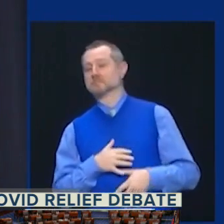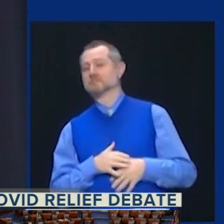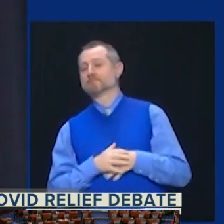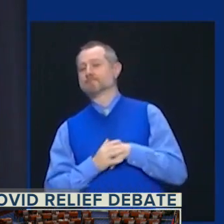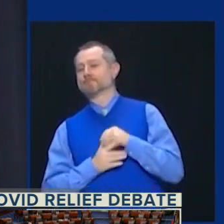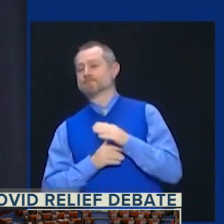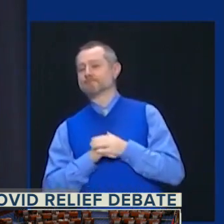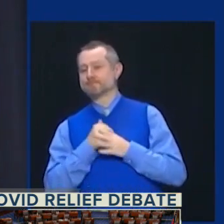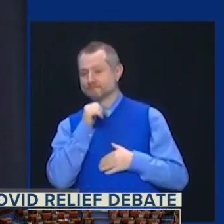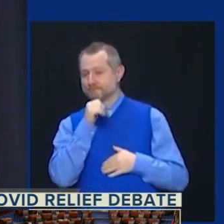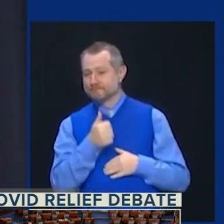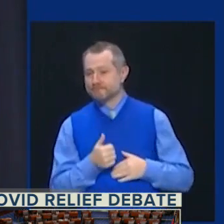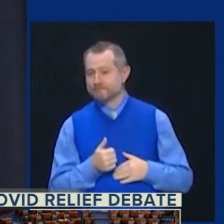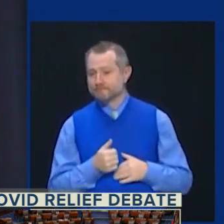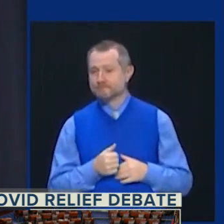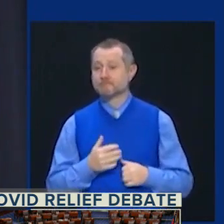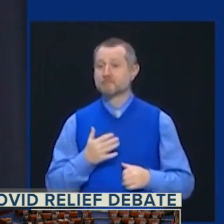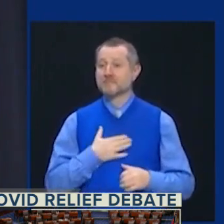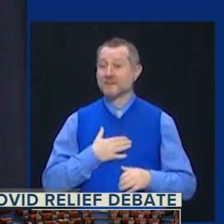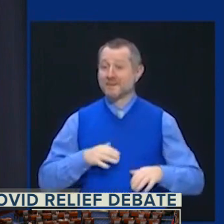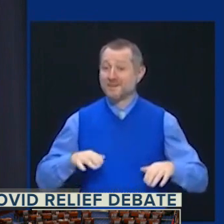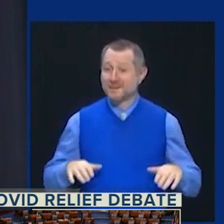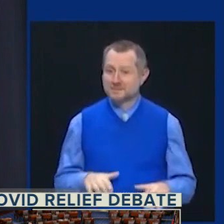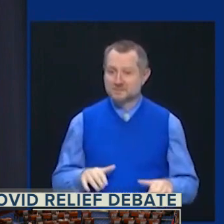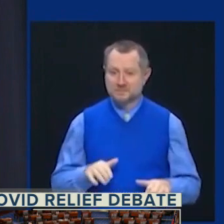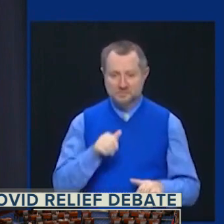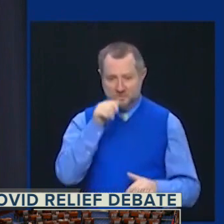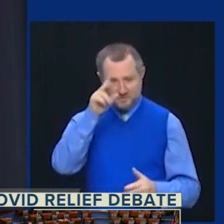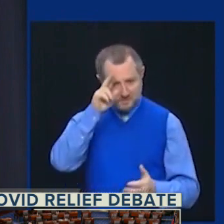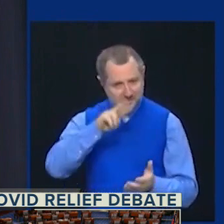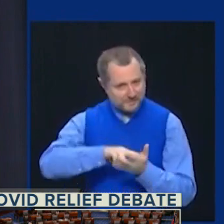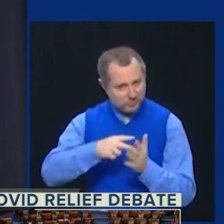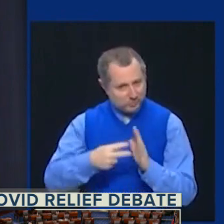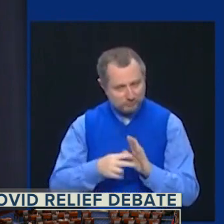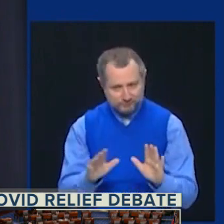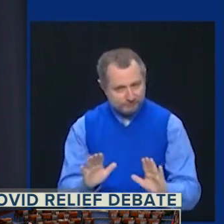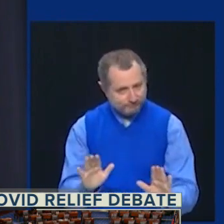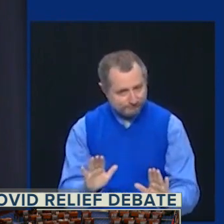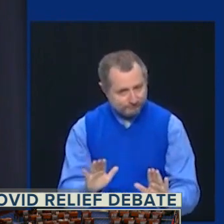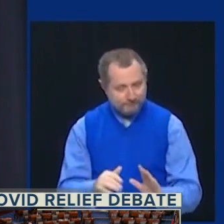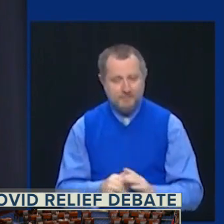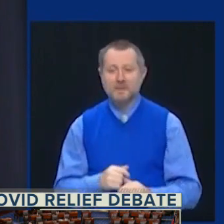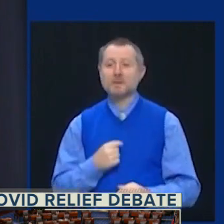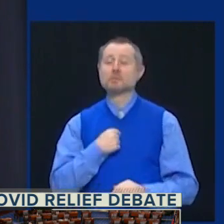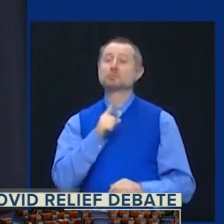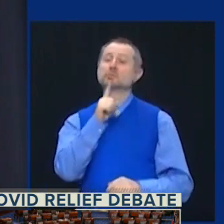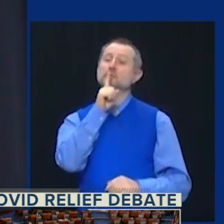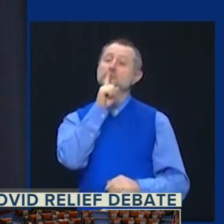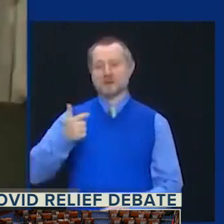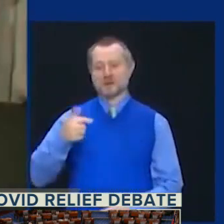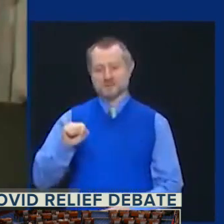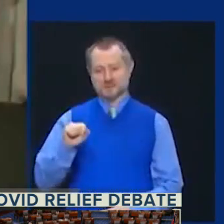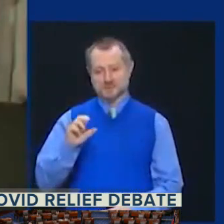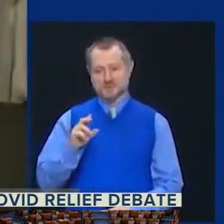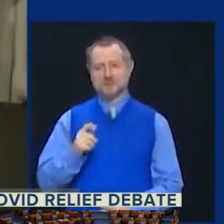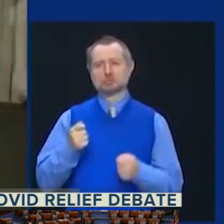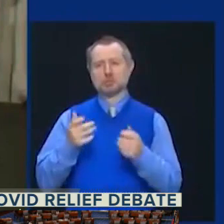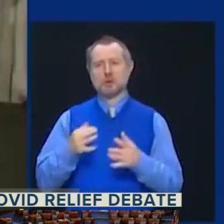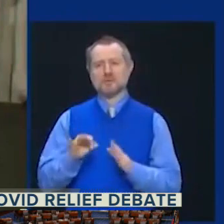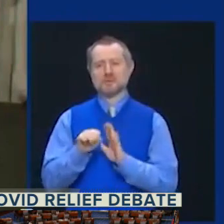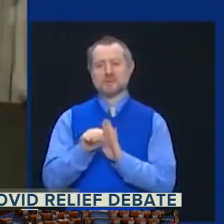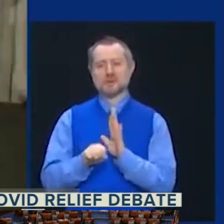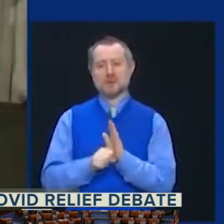It was unintentional, and I truly and deeply apologize for it. In his